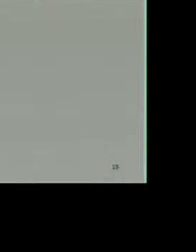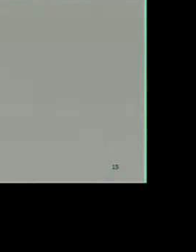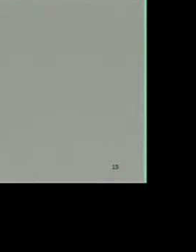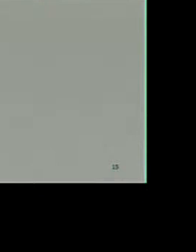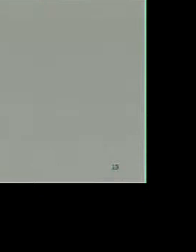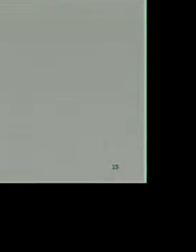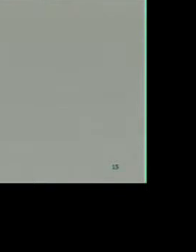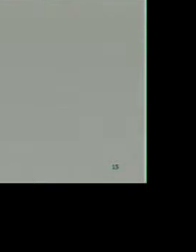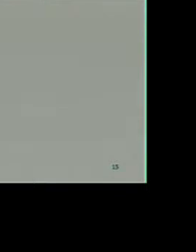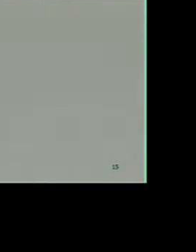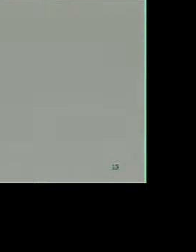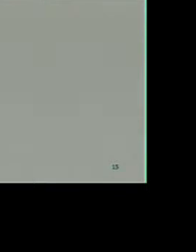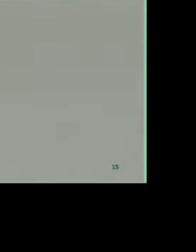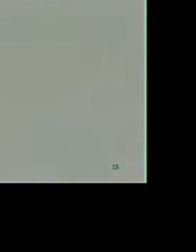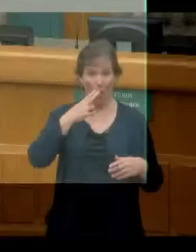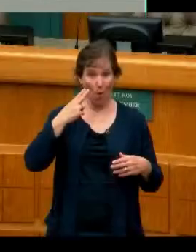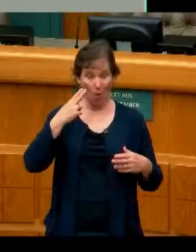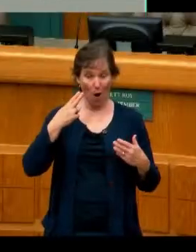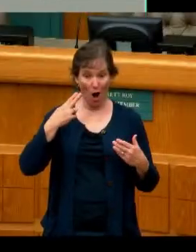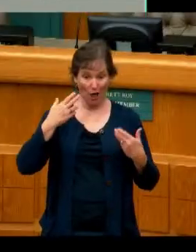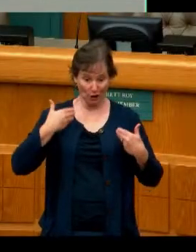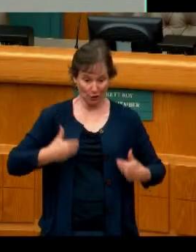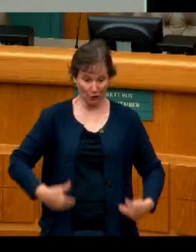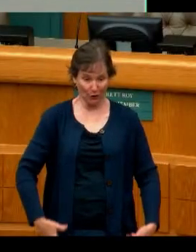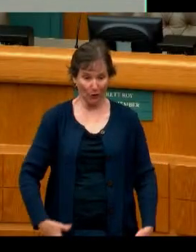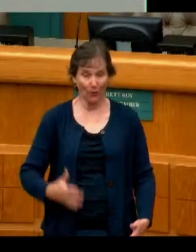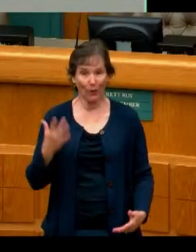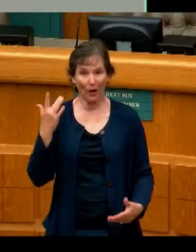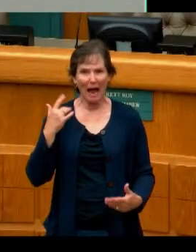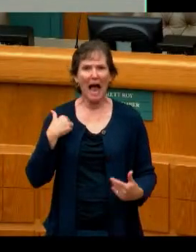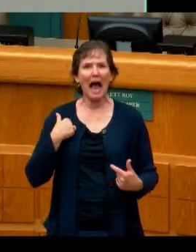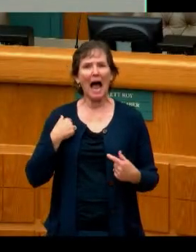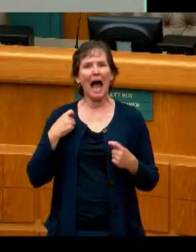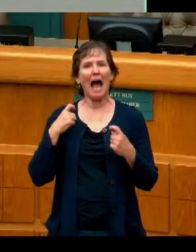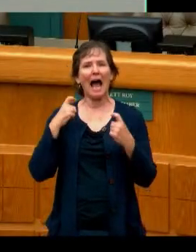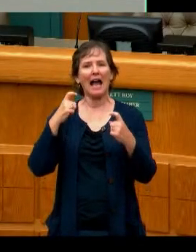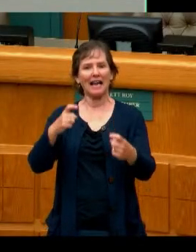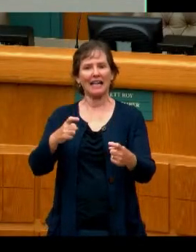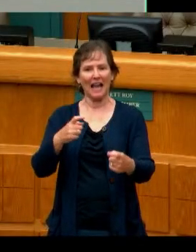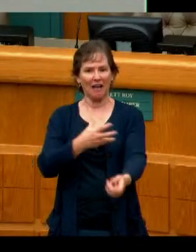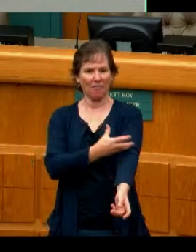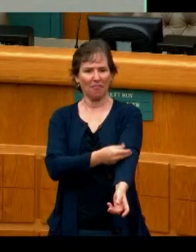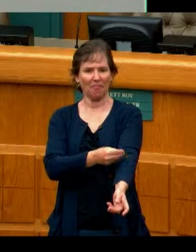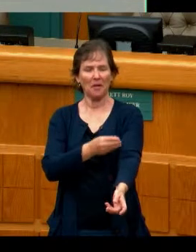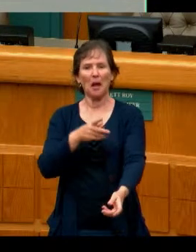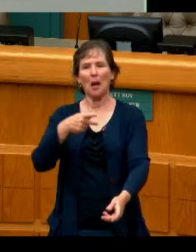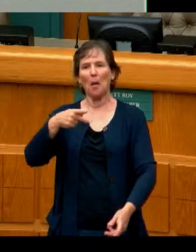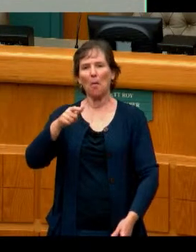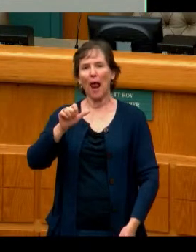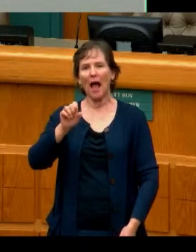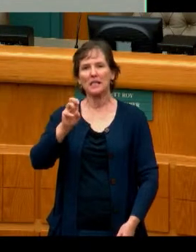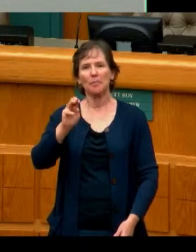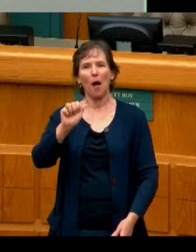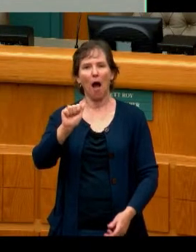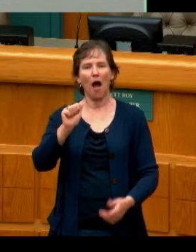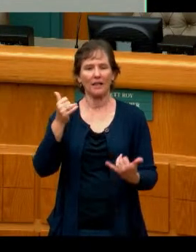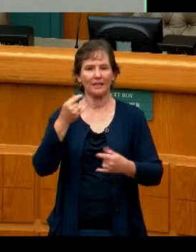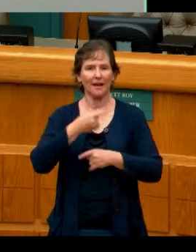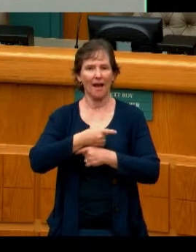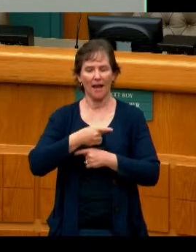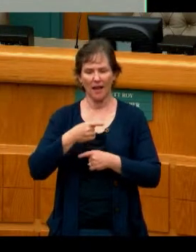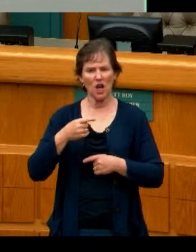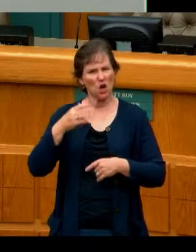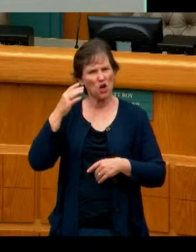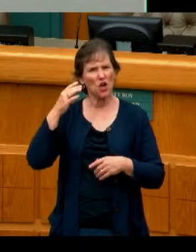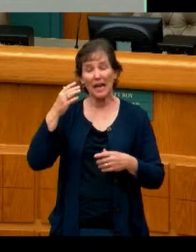first time in 8 months, I'm not wearing my signature Aloha shirt, but I'm wearing a shirt because I gave convalescent plasma